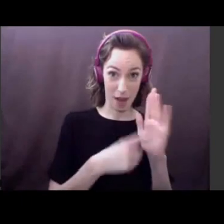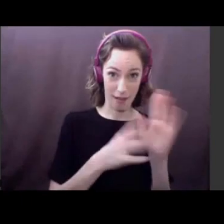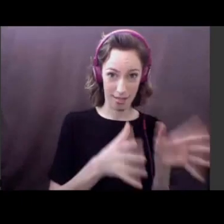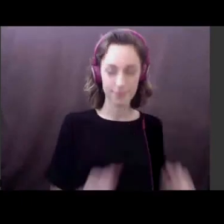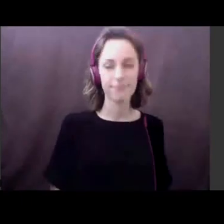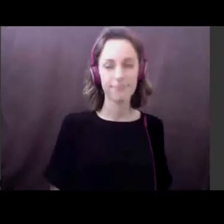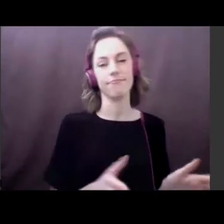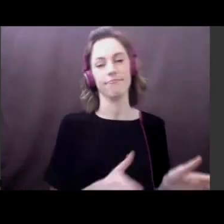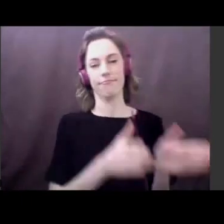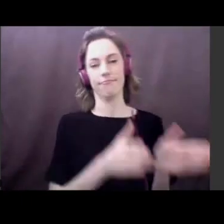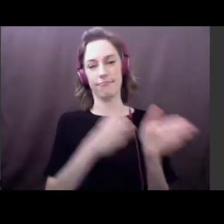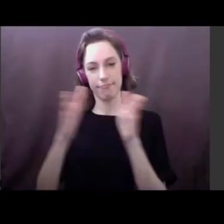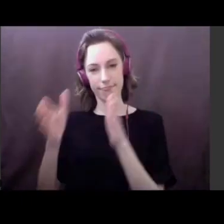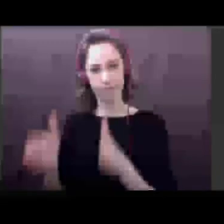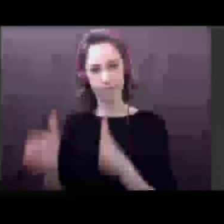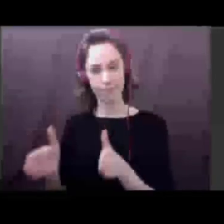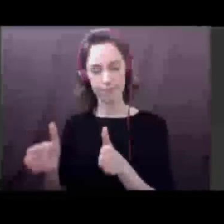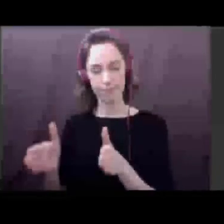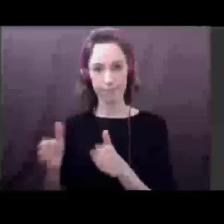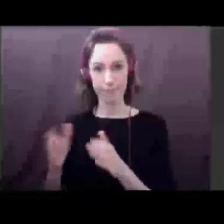and the person's functional limitations.